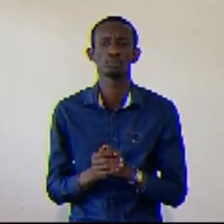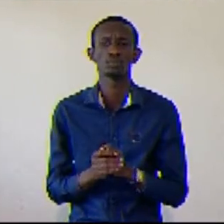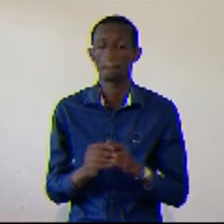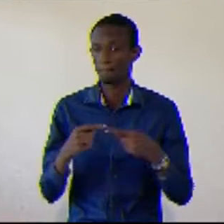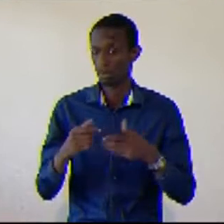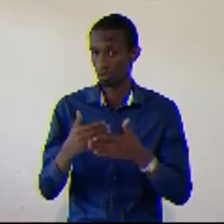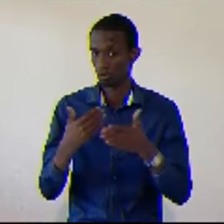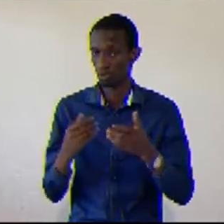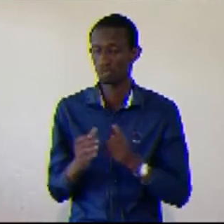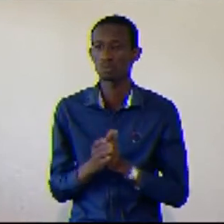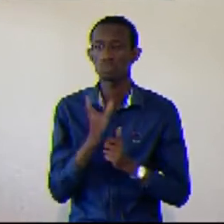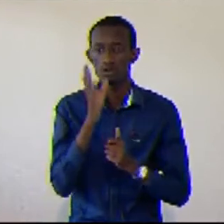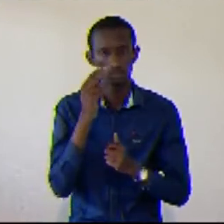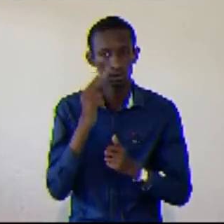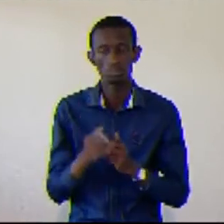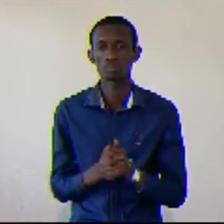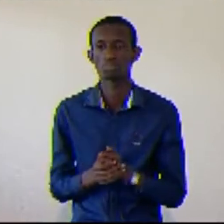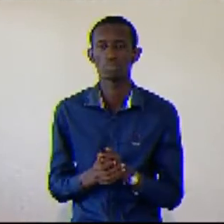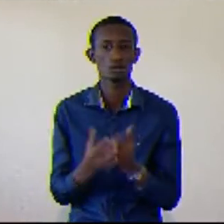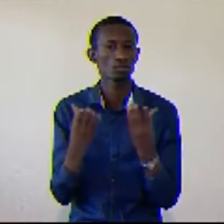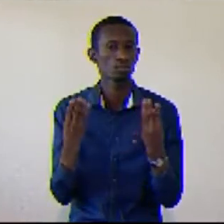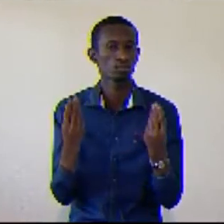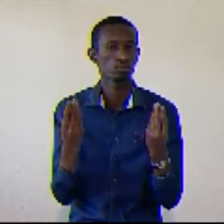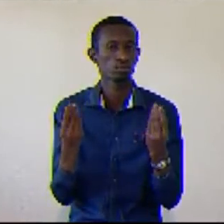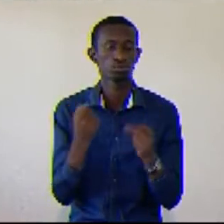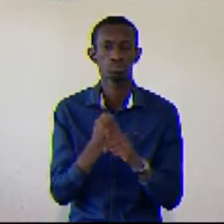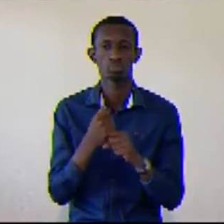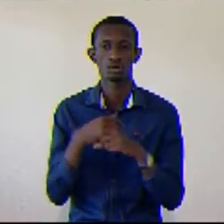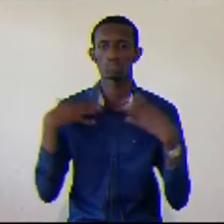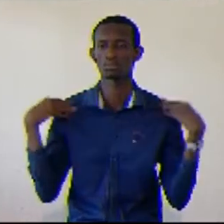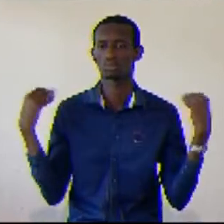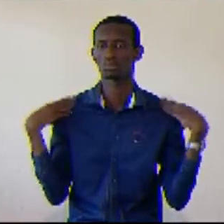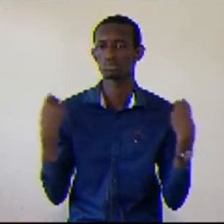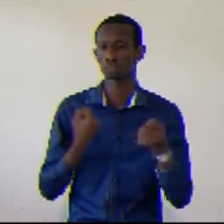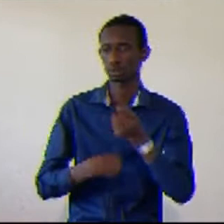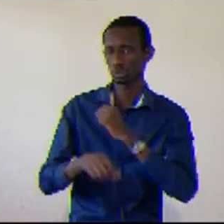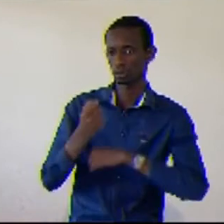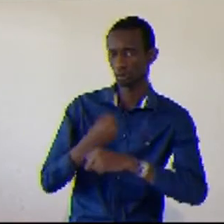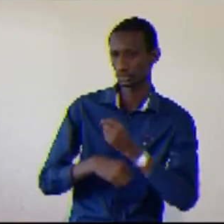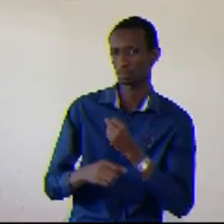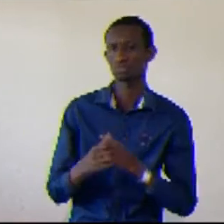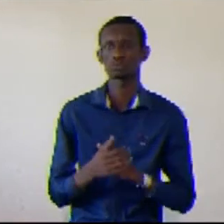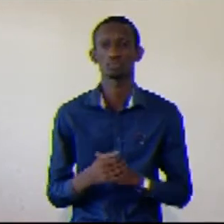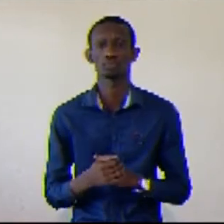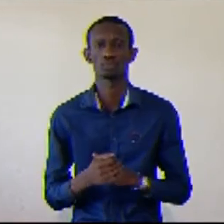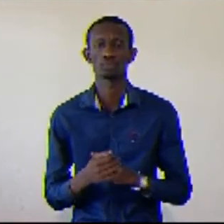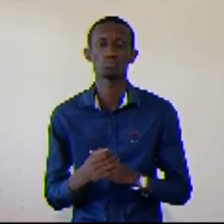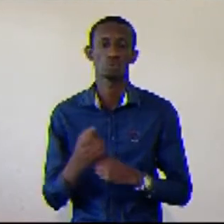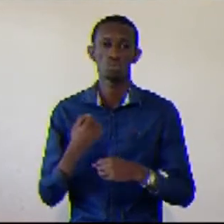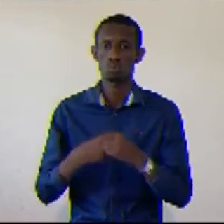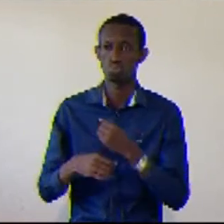have a simple exercise, this is activity. They're showing